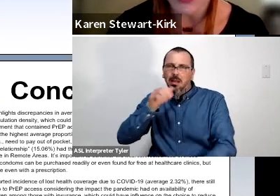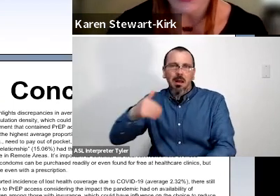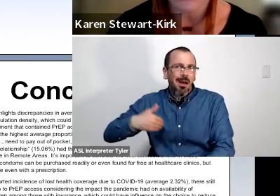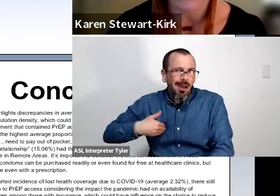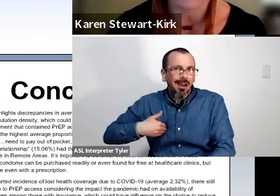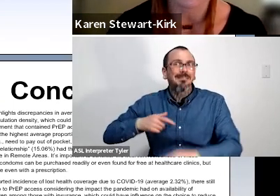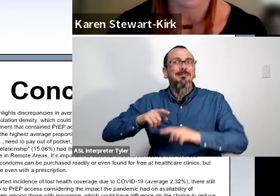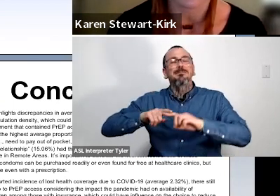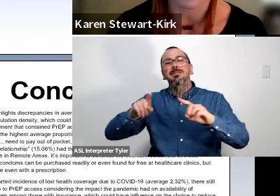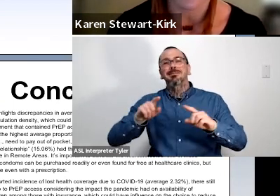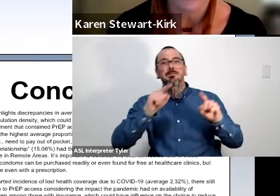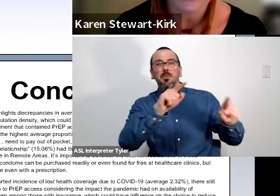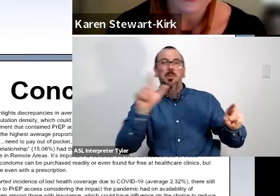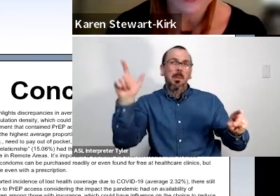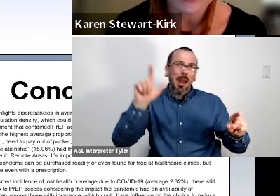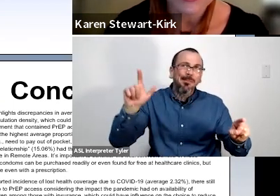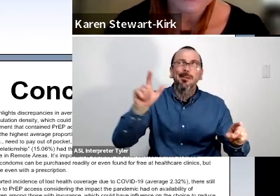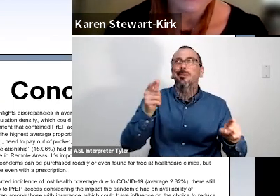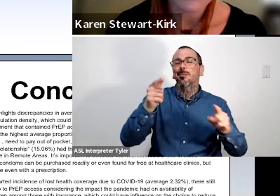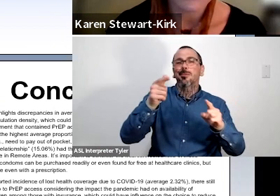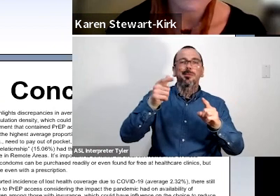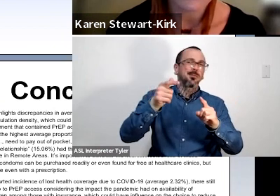the library or other social services.